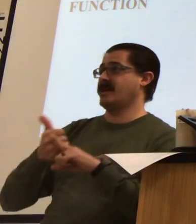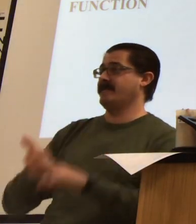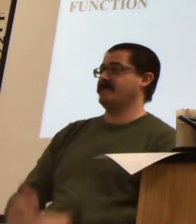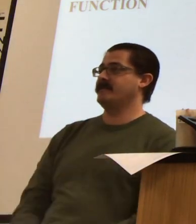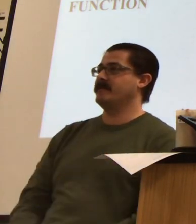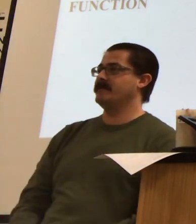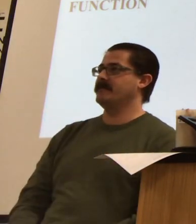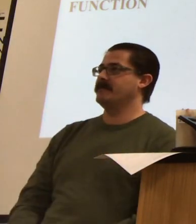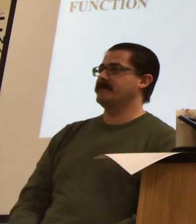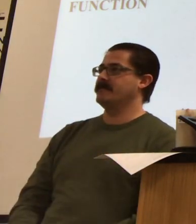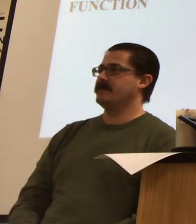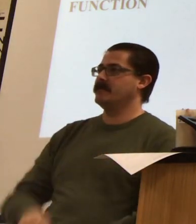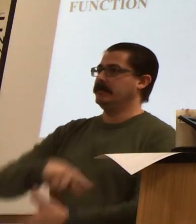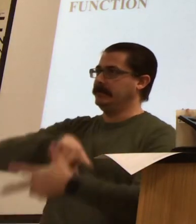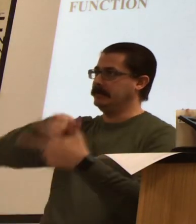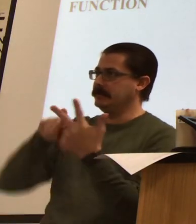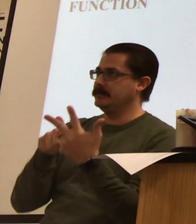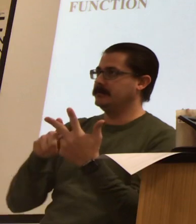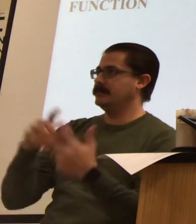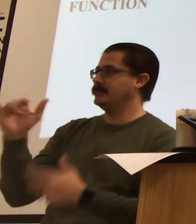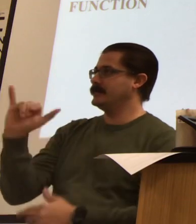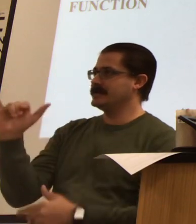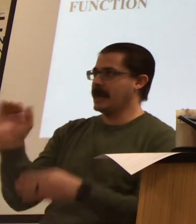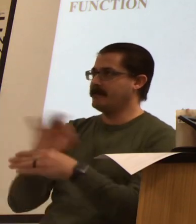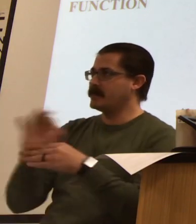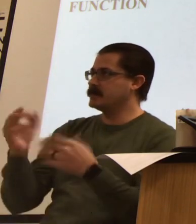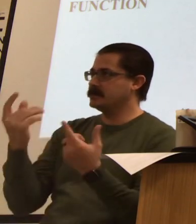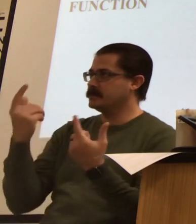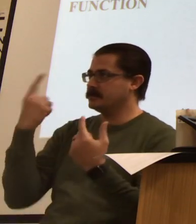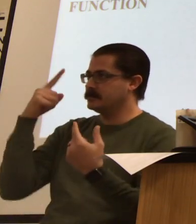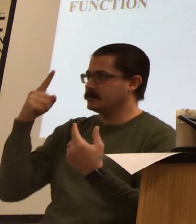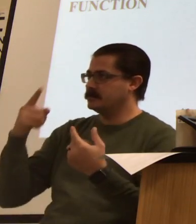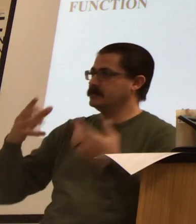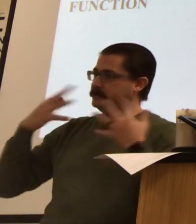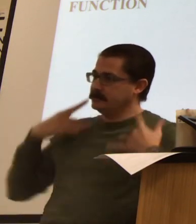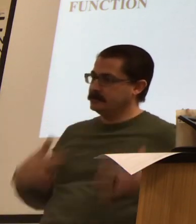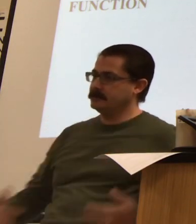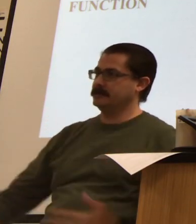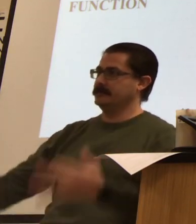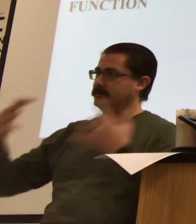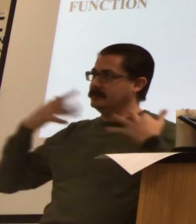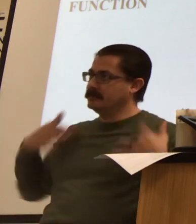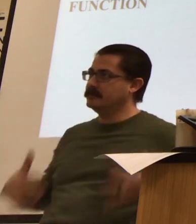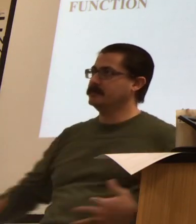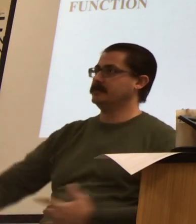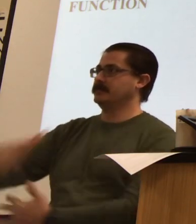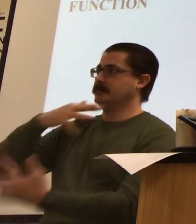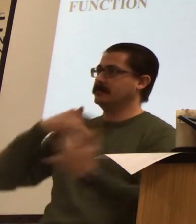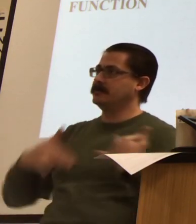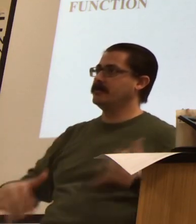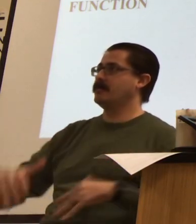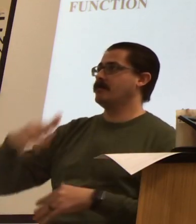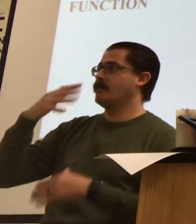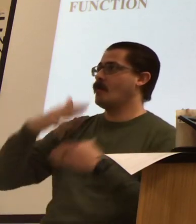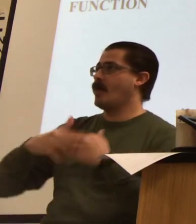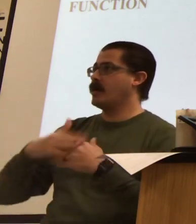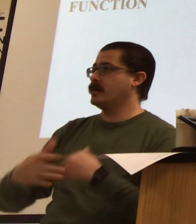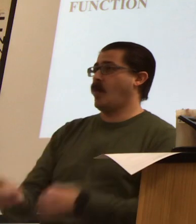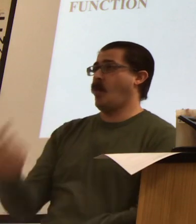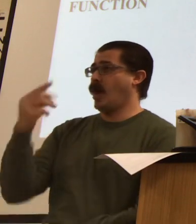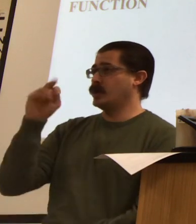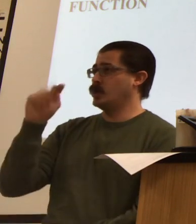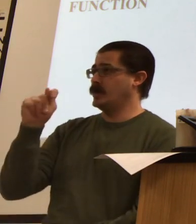They all serve the same function, to circulate blood, and you study it all in one unit. Each of